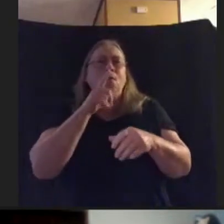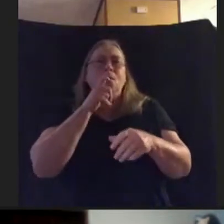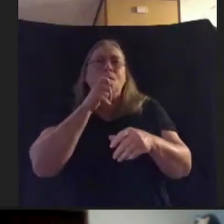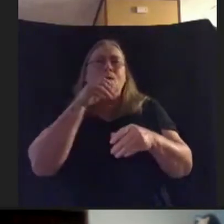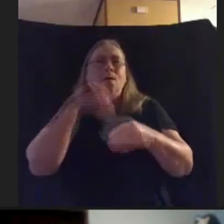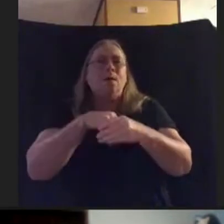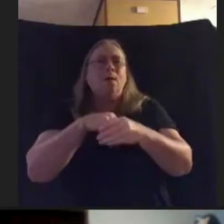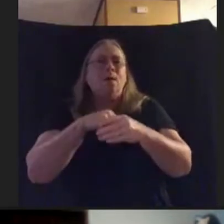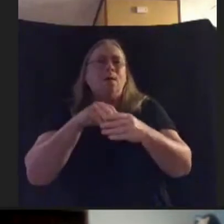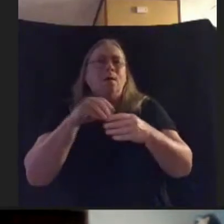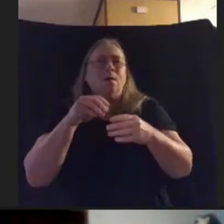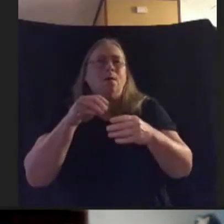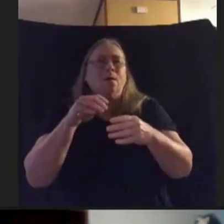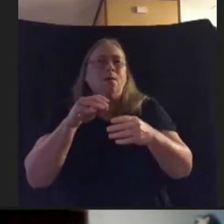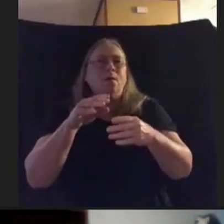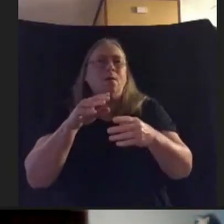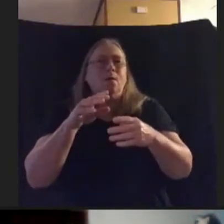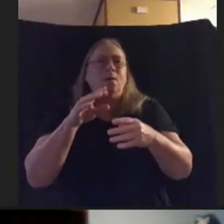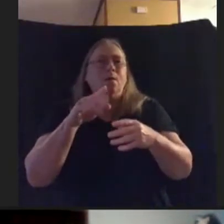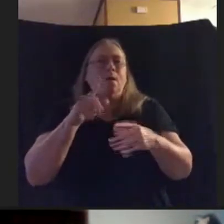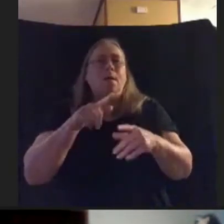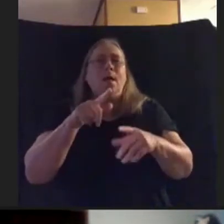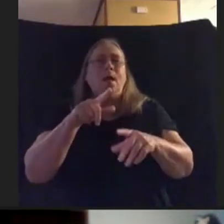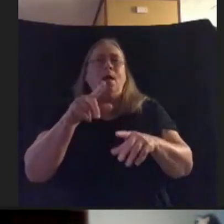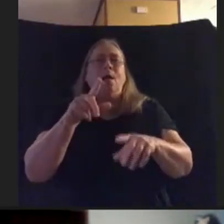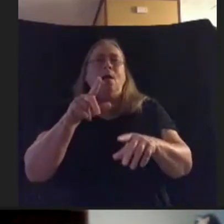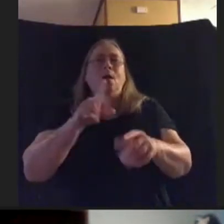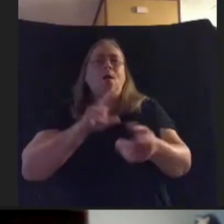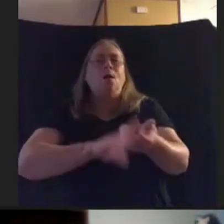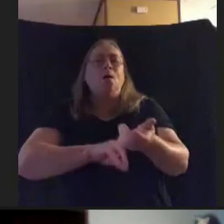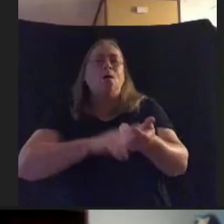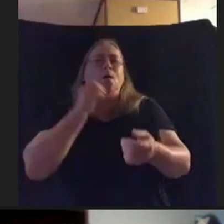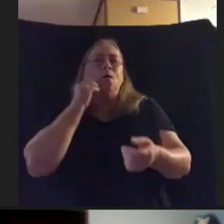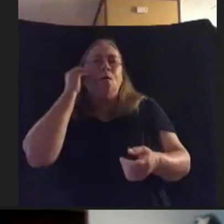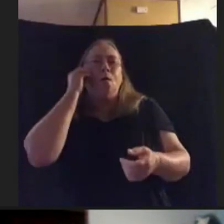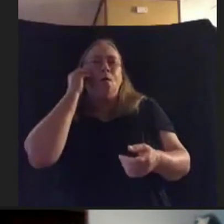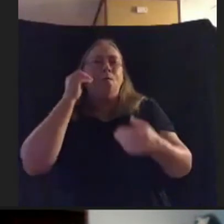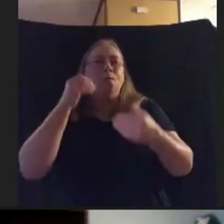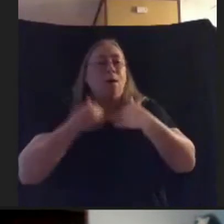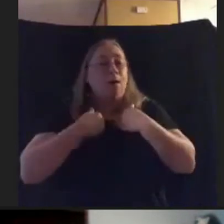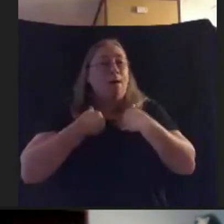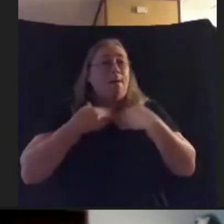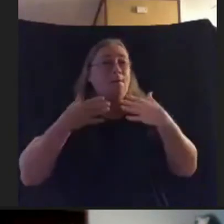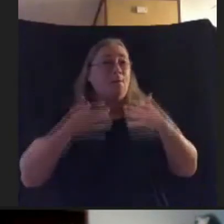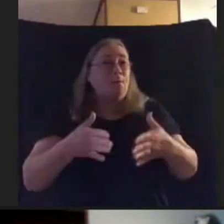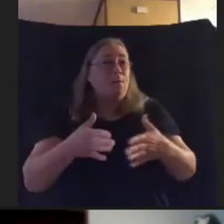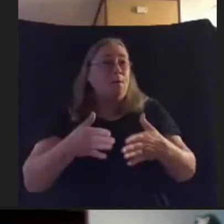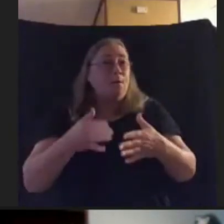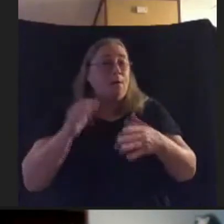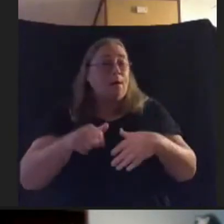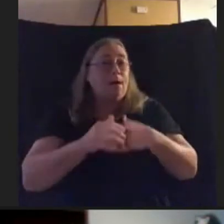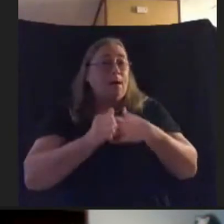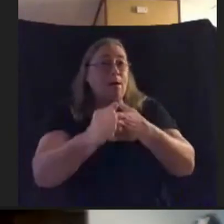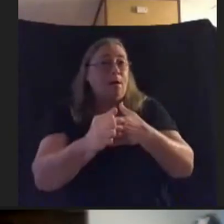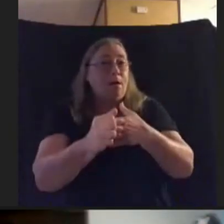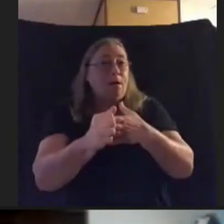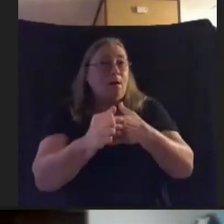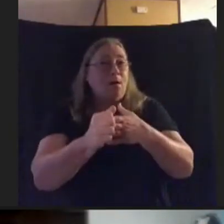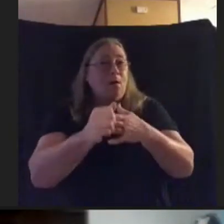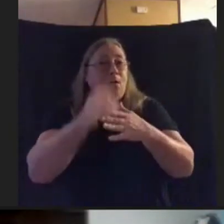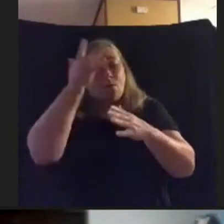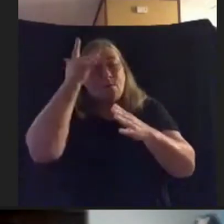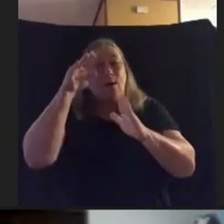seem like a long-term trend that can continue? What do you all believe that has led to this quick decline in